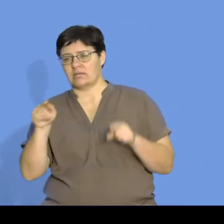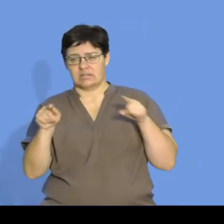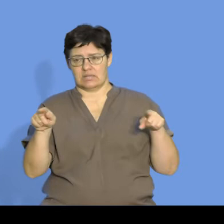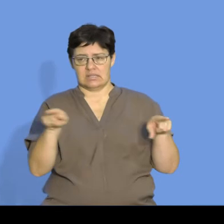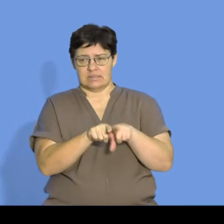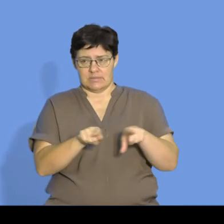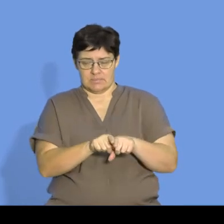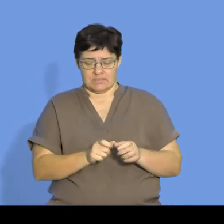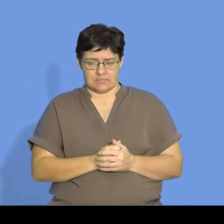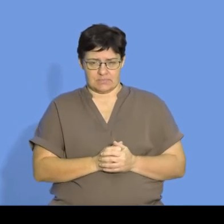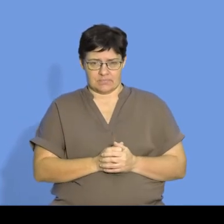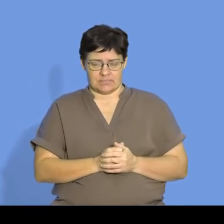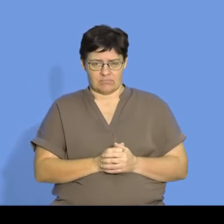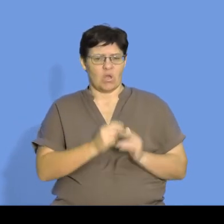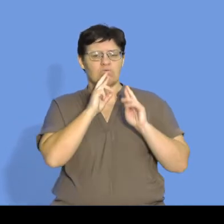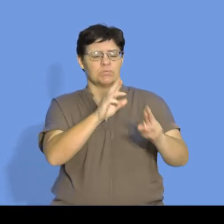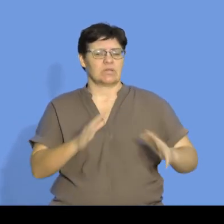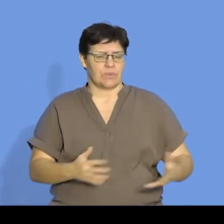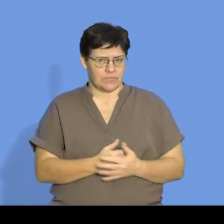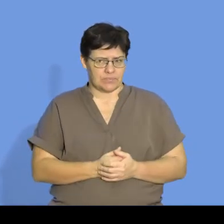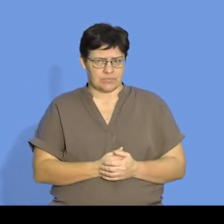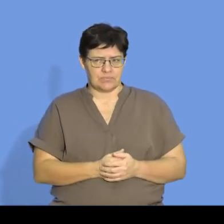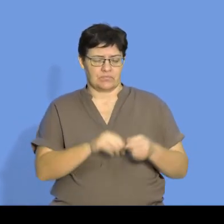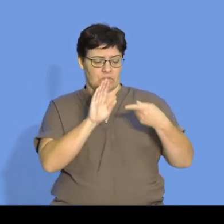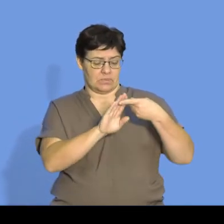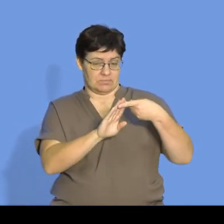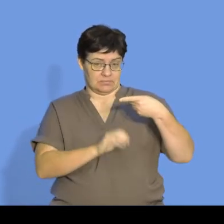we respond to something like this here? 1,